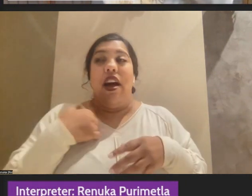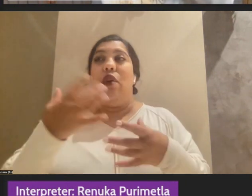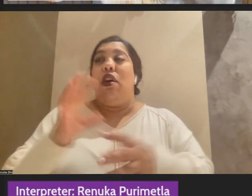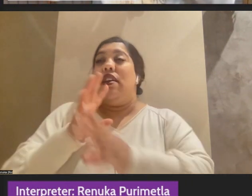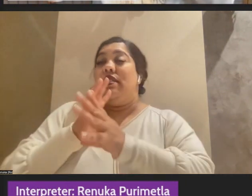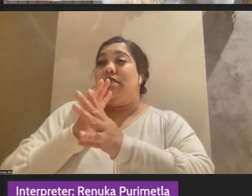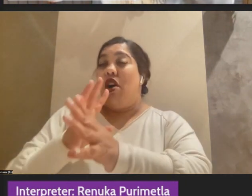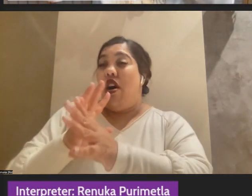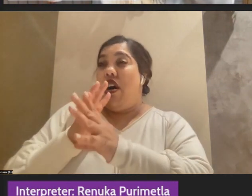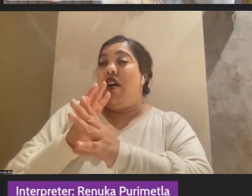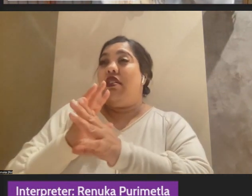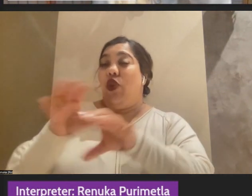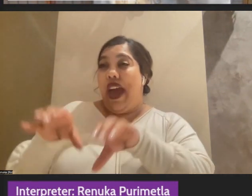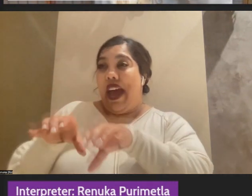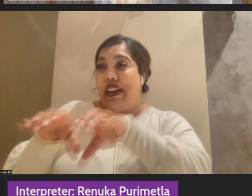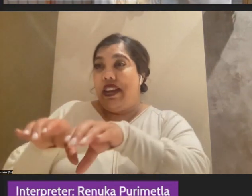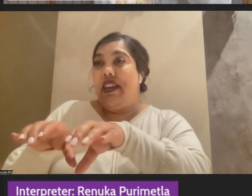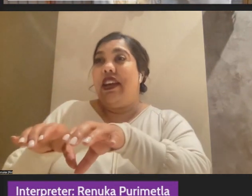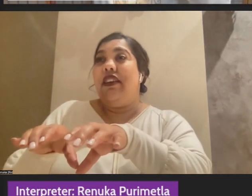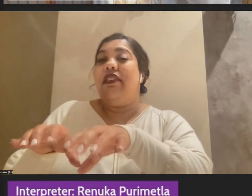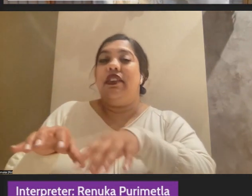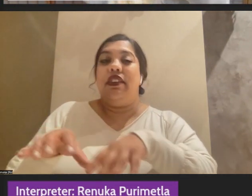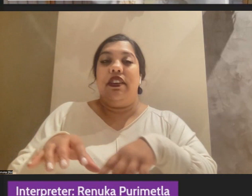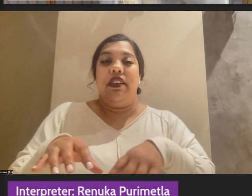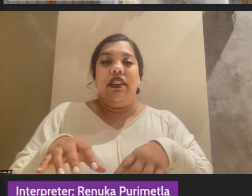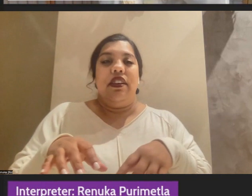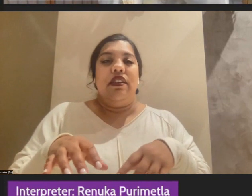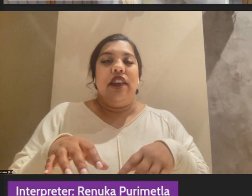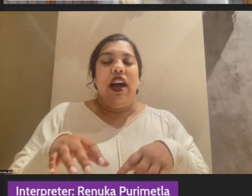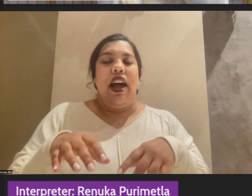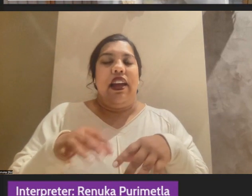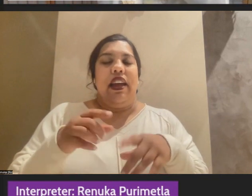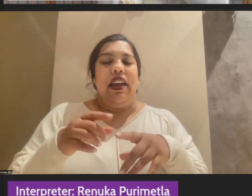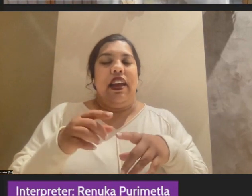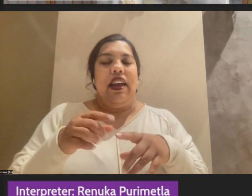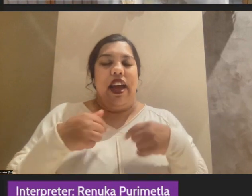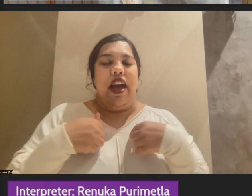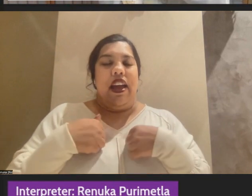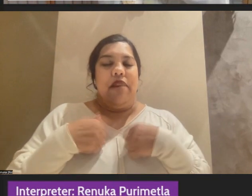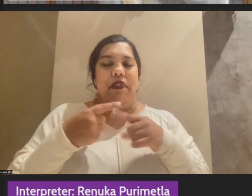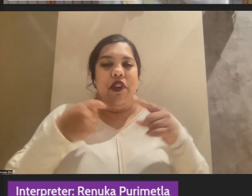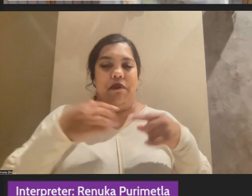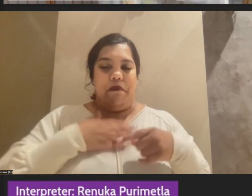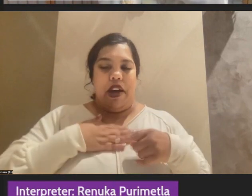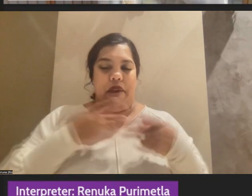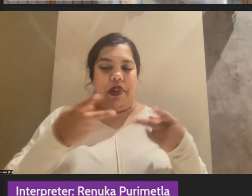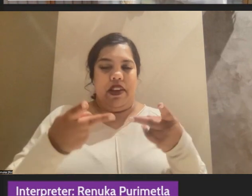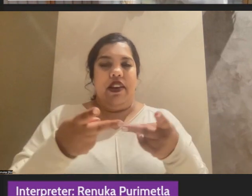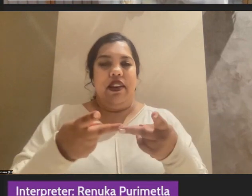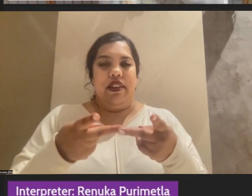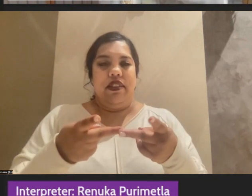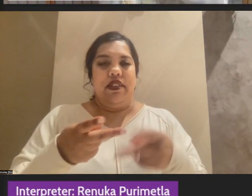is, activism, I am able to do so, but I'm doing so from here. When I'm speaking regarding whatever